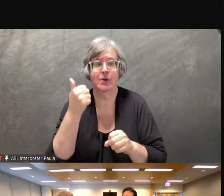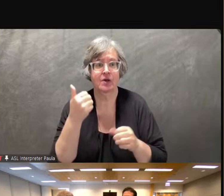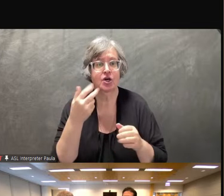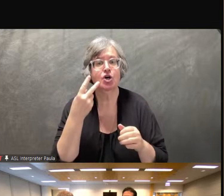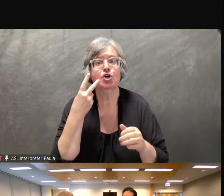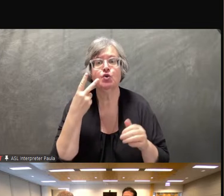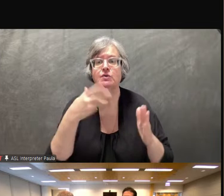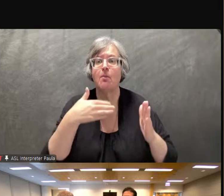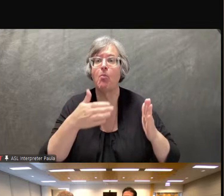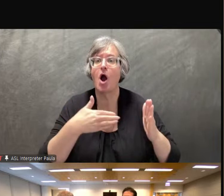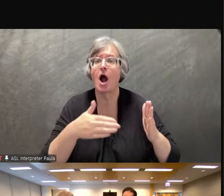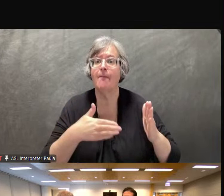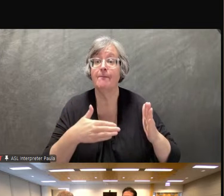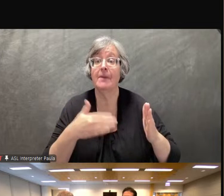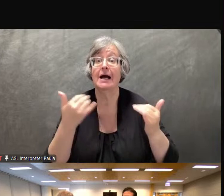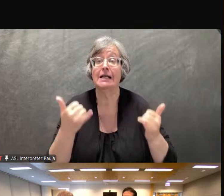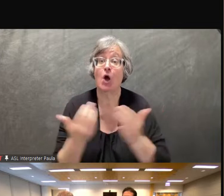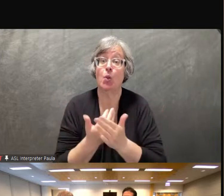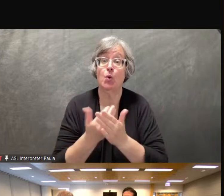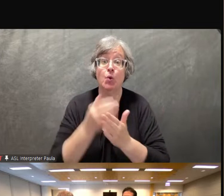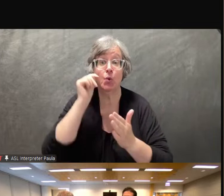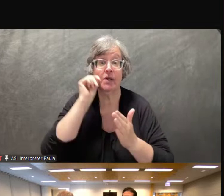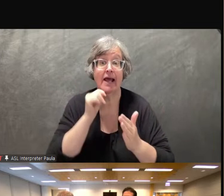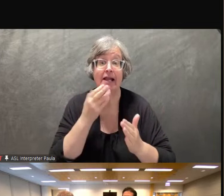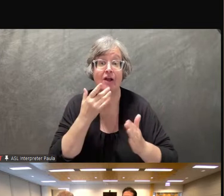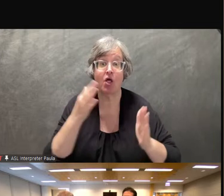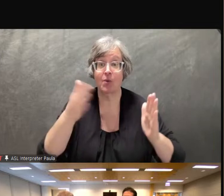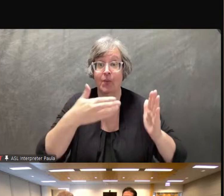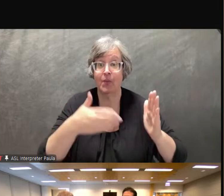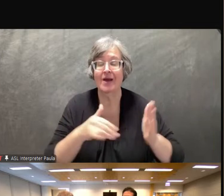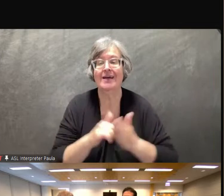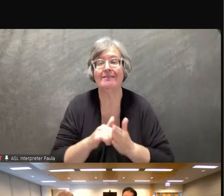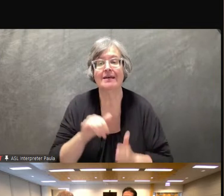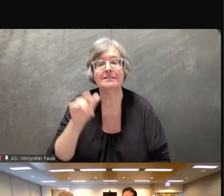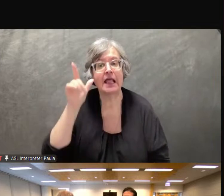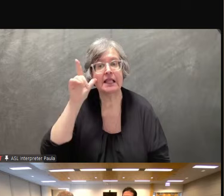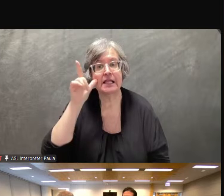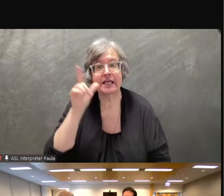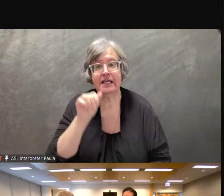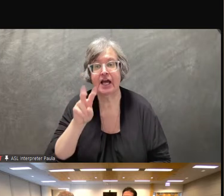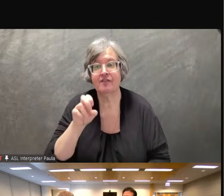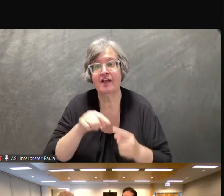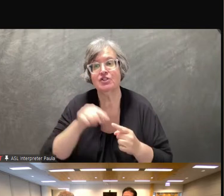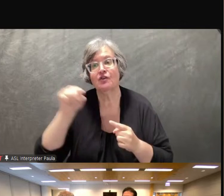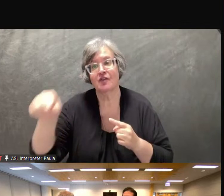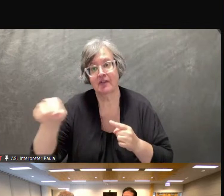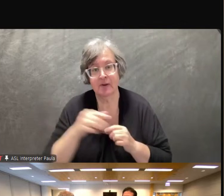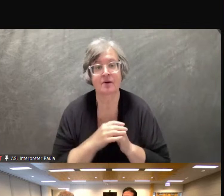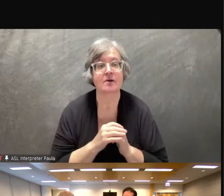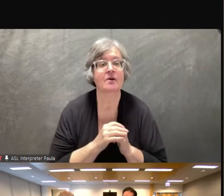then that tan coat going on. This is over Lincoln Avenue, which is the other side of the station.